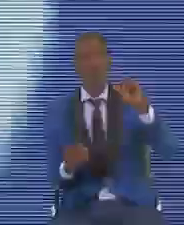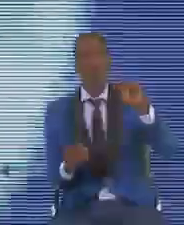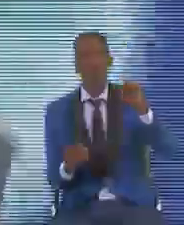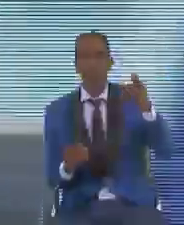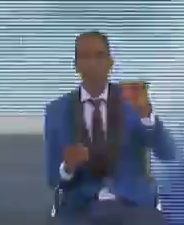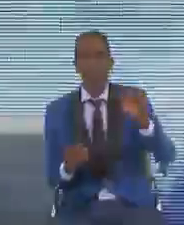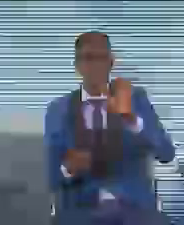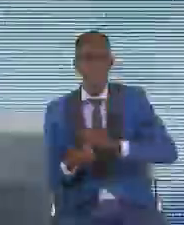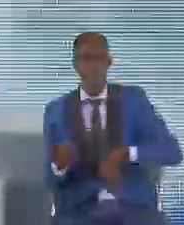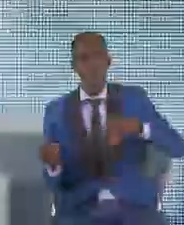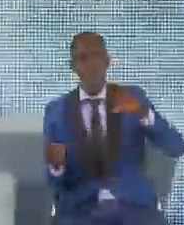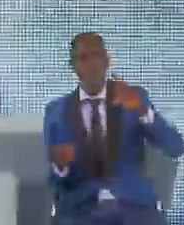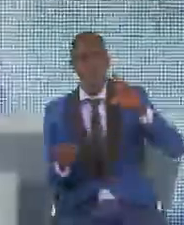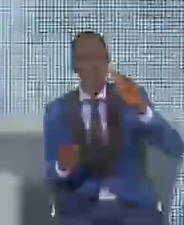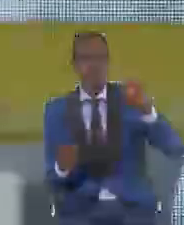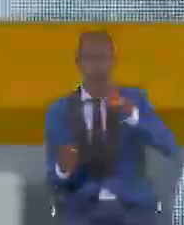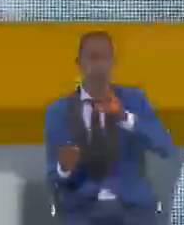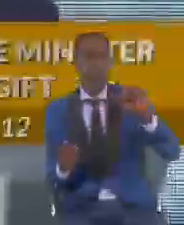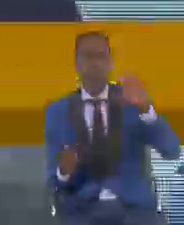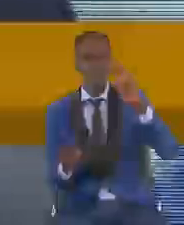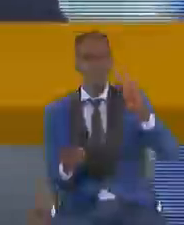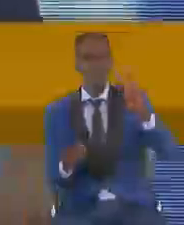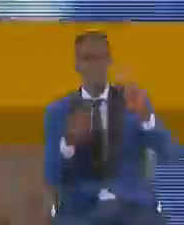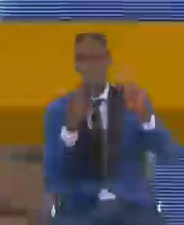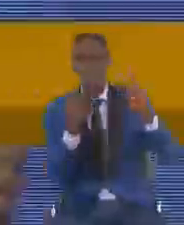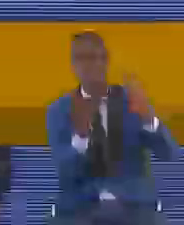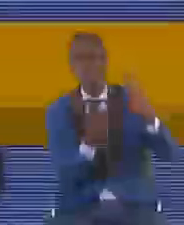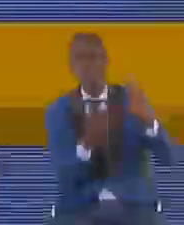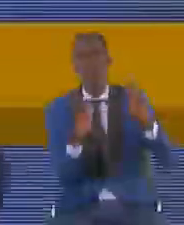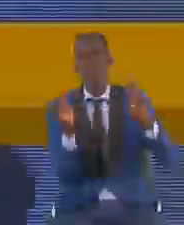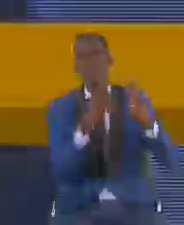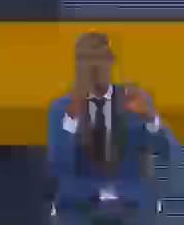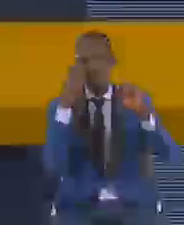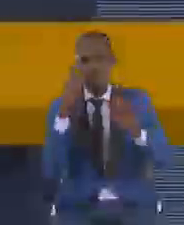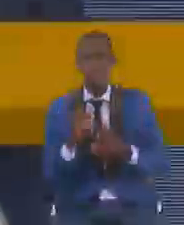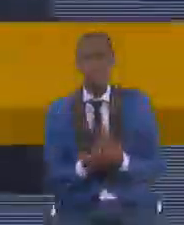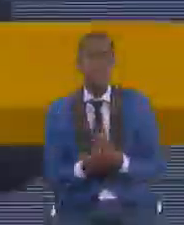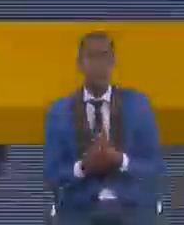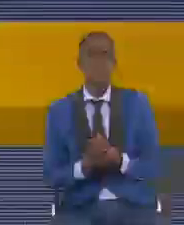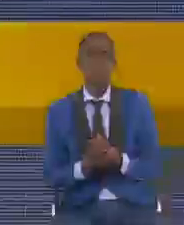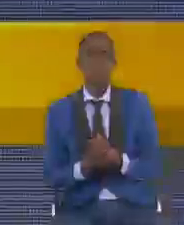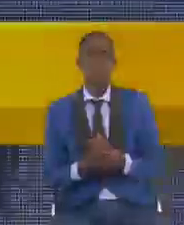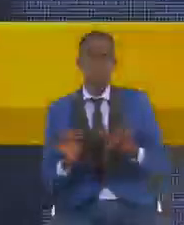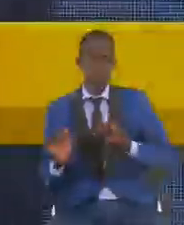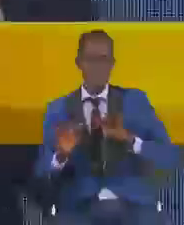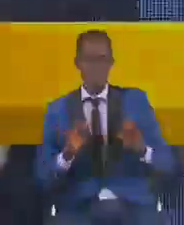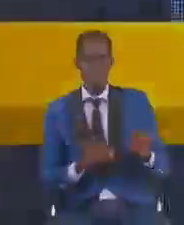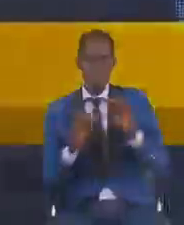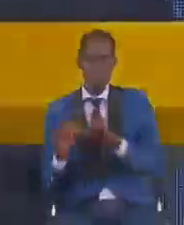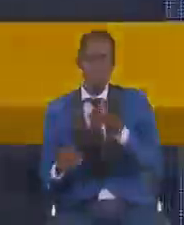1, verse 6. It says, wherefore I put you